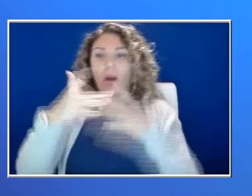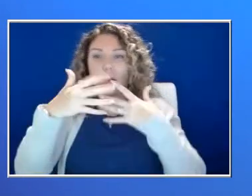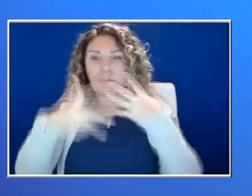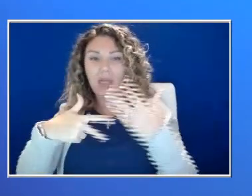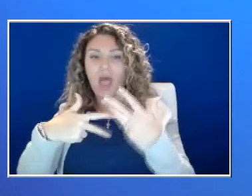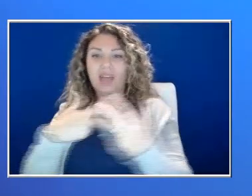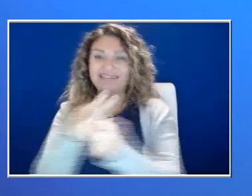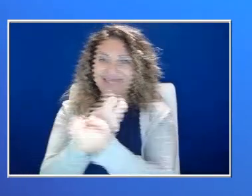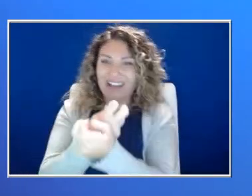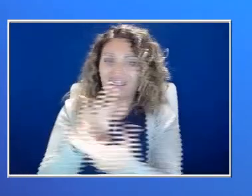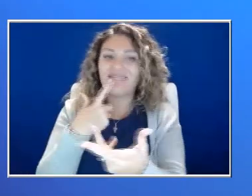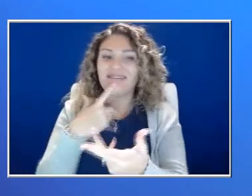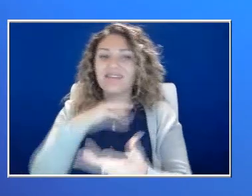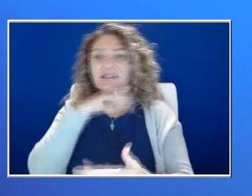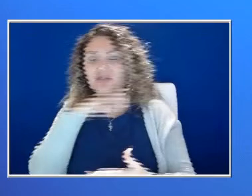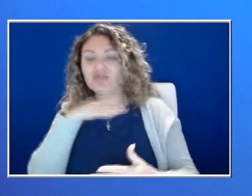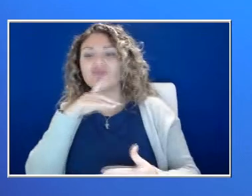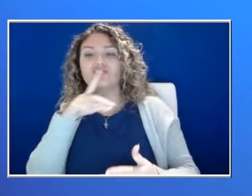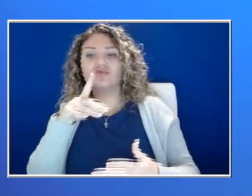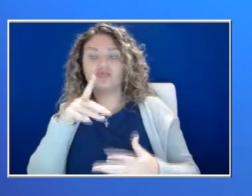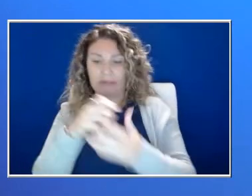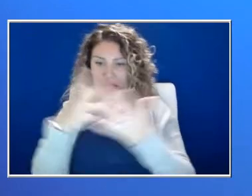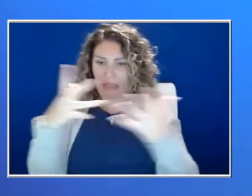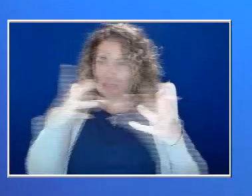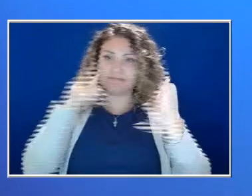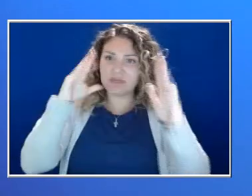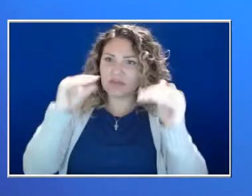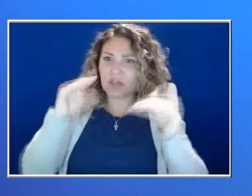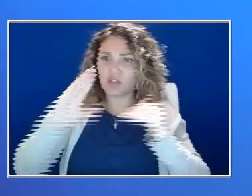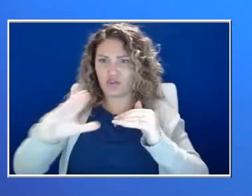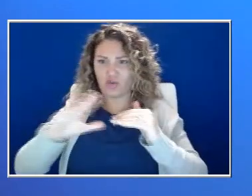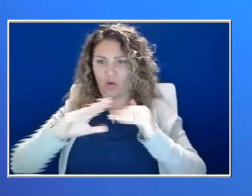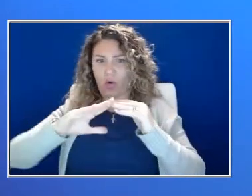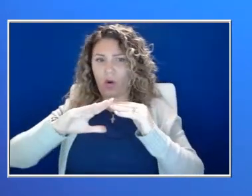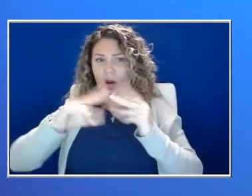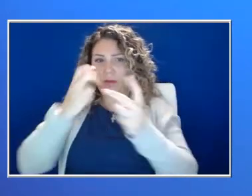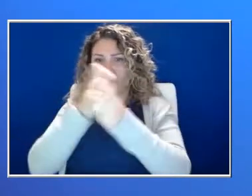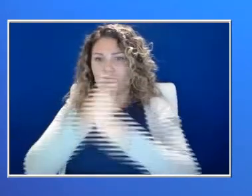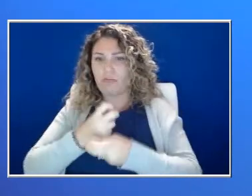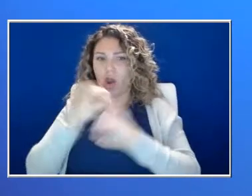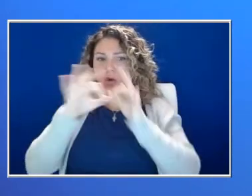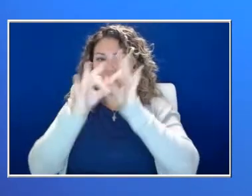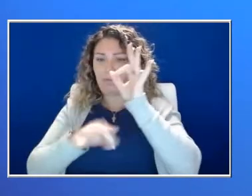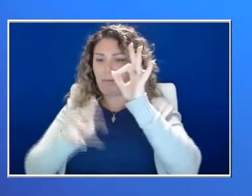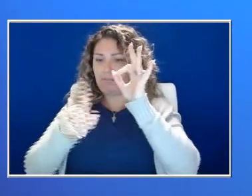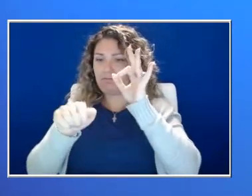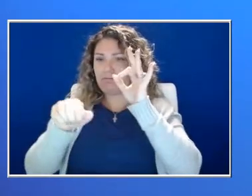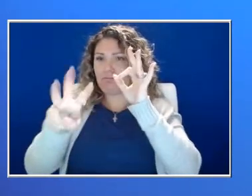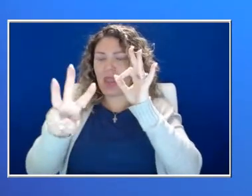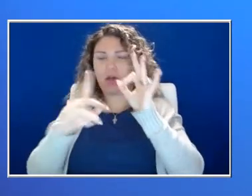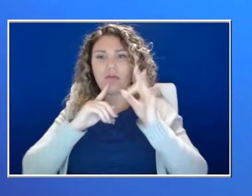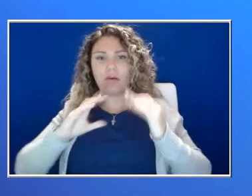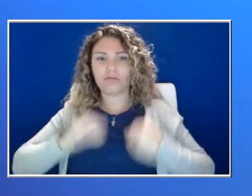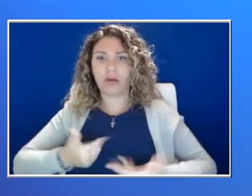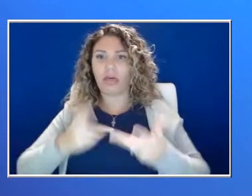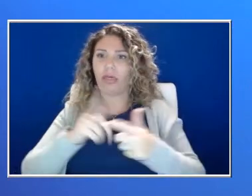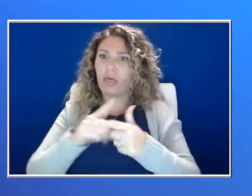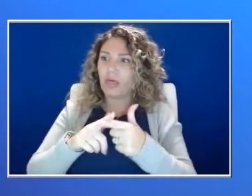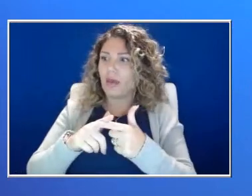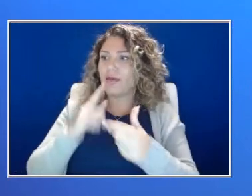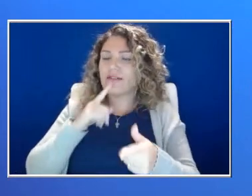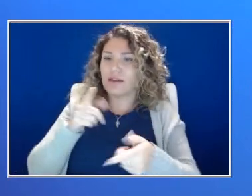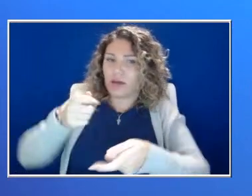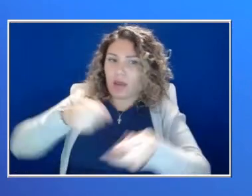stage. You get a lot of treatments, your bone marrow is exhausted, you're not producing enough white blood cells and blood and platelets after giving the CAR T cell, so it takes a little bit